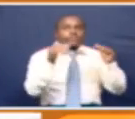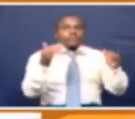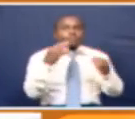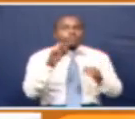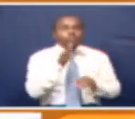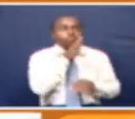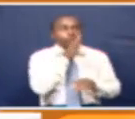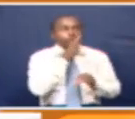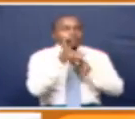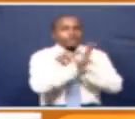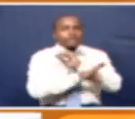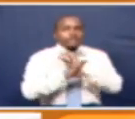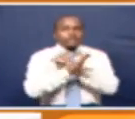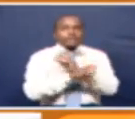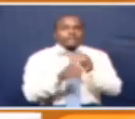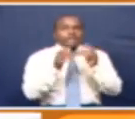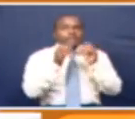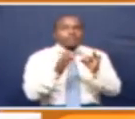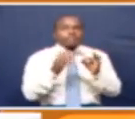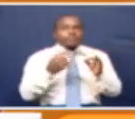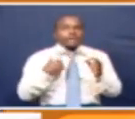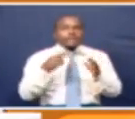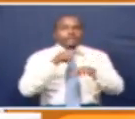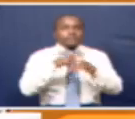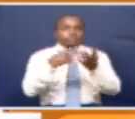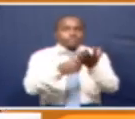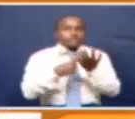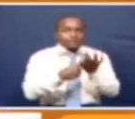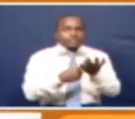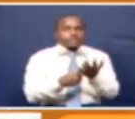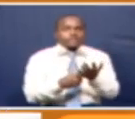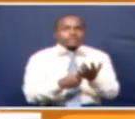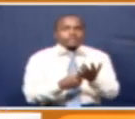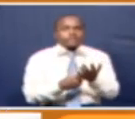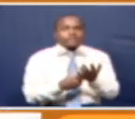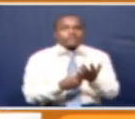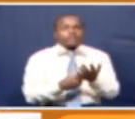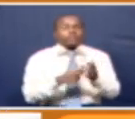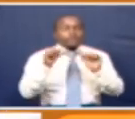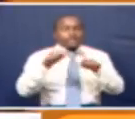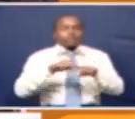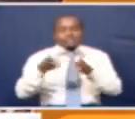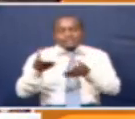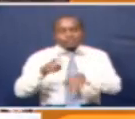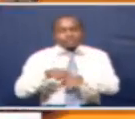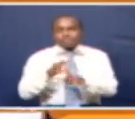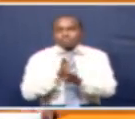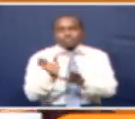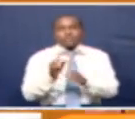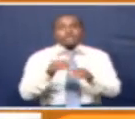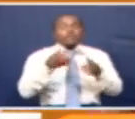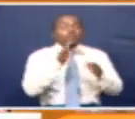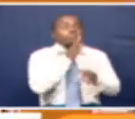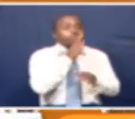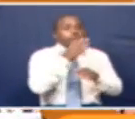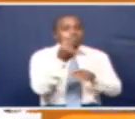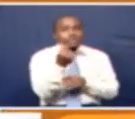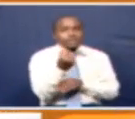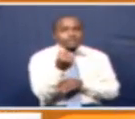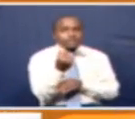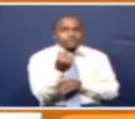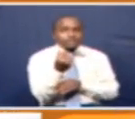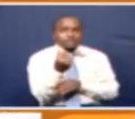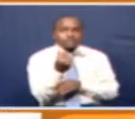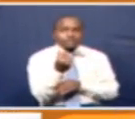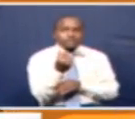in this country, if we had time to discuss that, we would, but we don't have. We are now even borrowing money